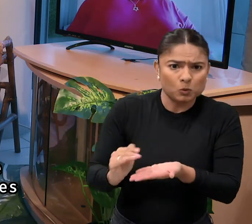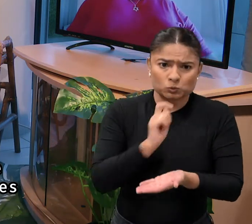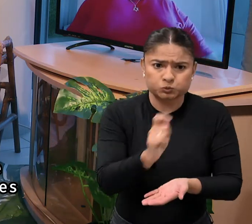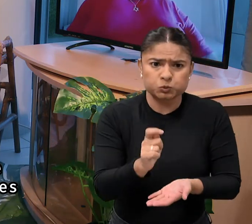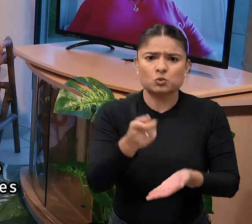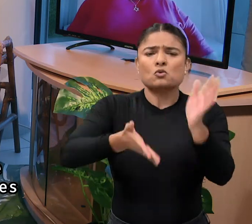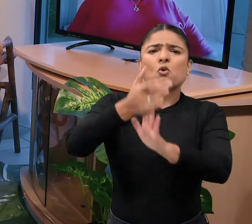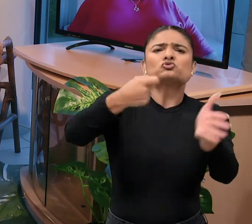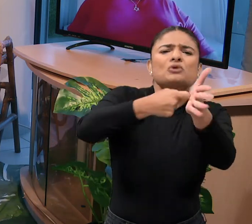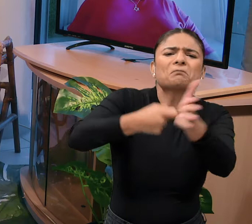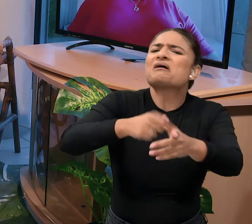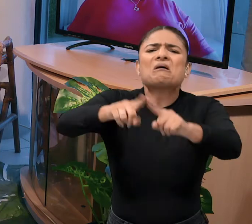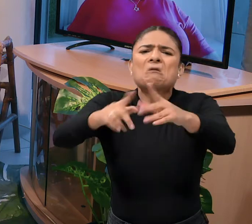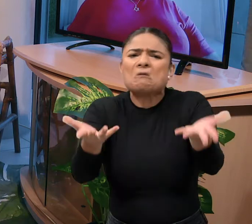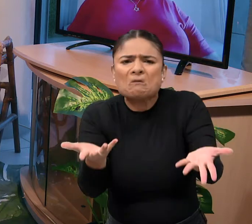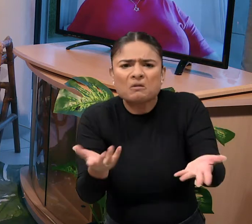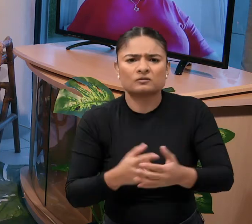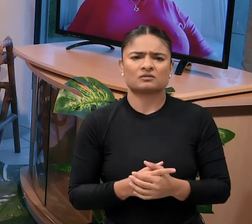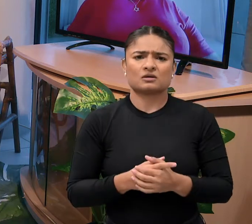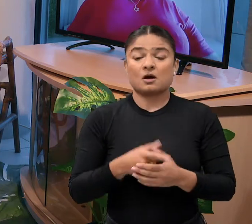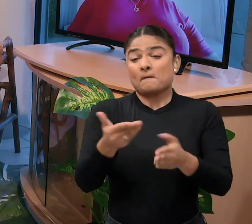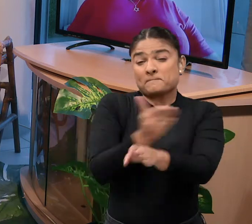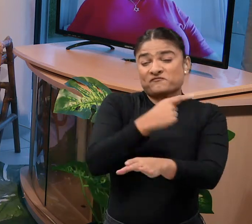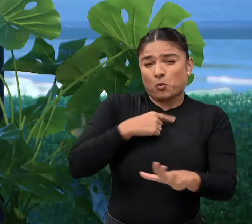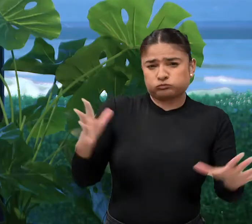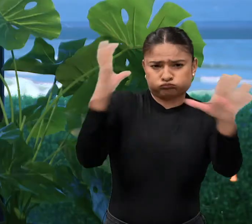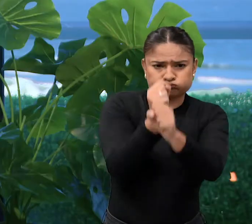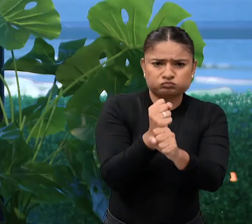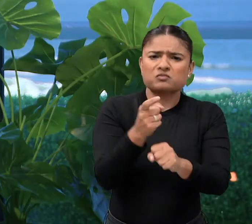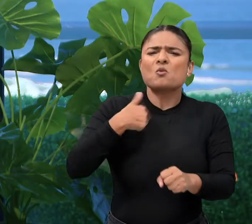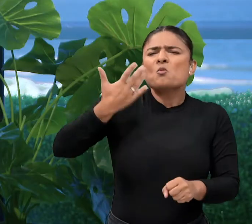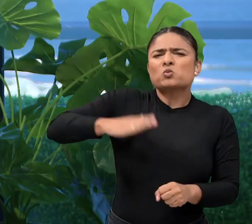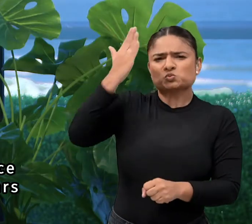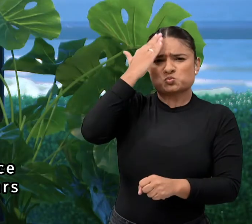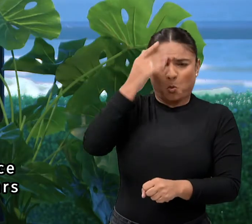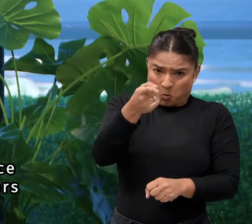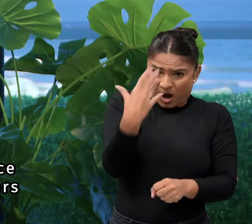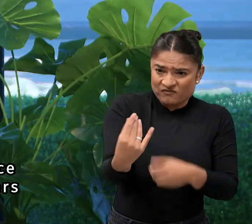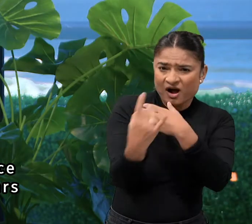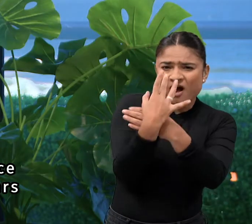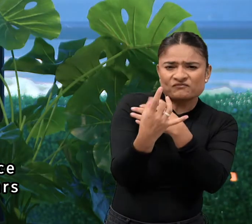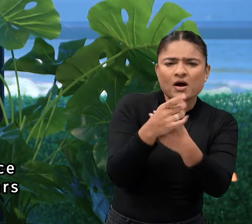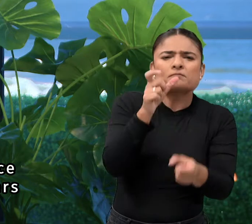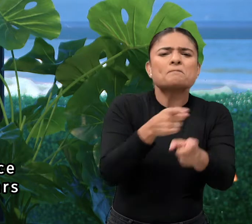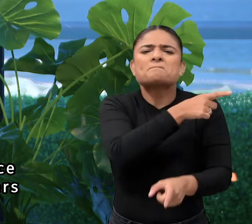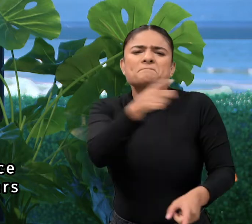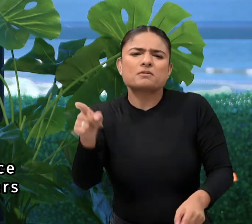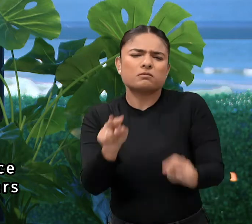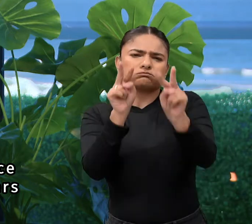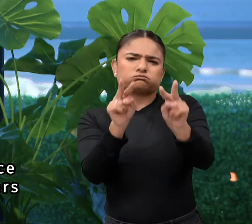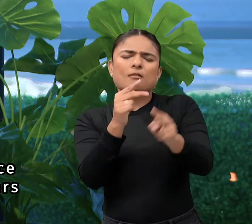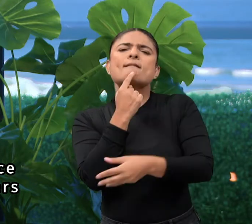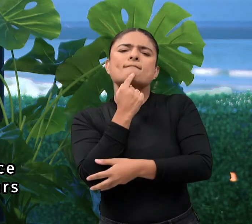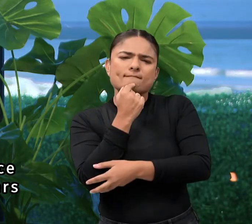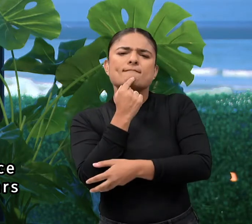for persons with disabilities when they come and do their grocery shopping, etc. So, Fadila, before we close off, I'd just like to know, is there any advice that